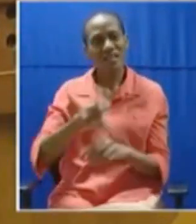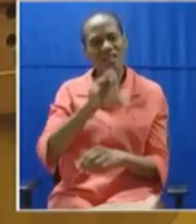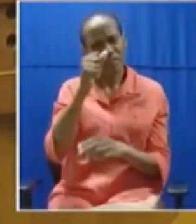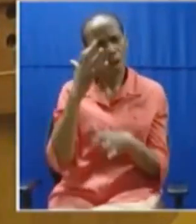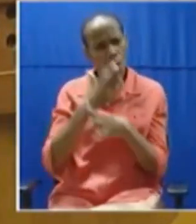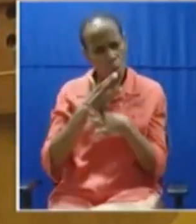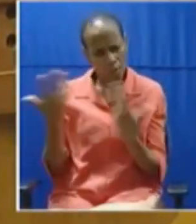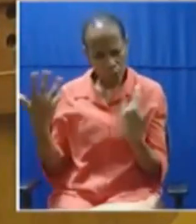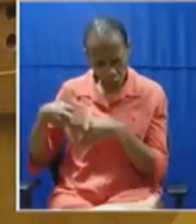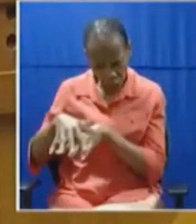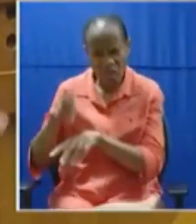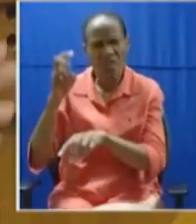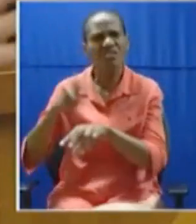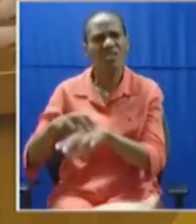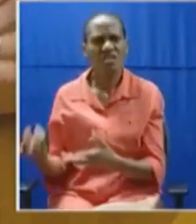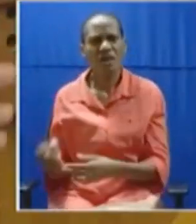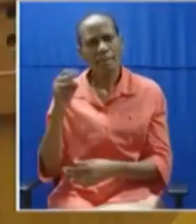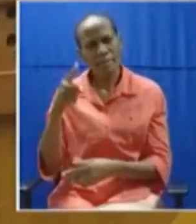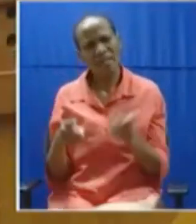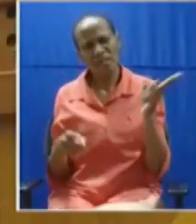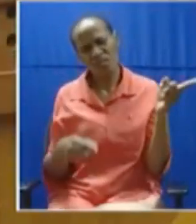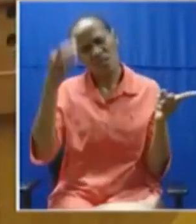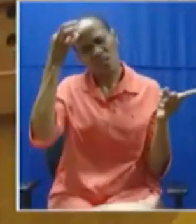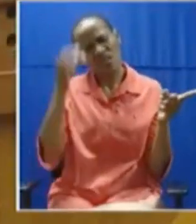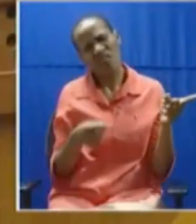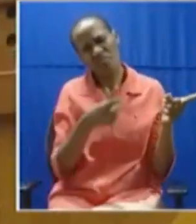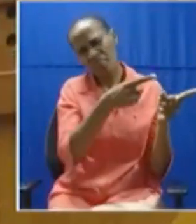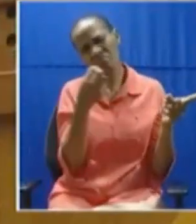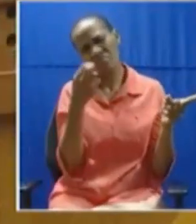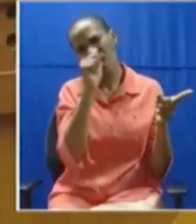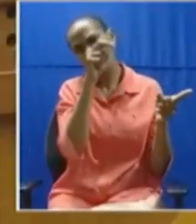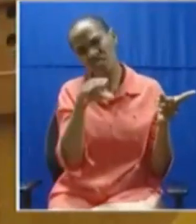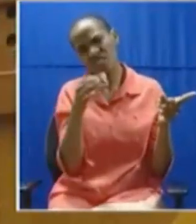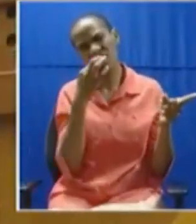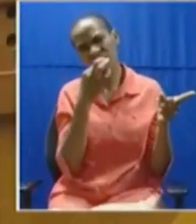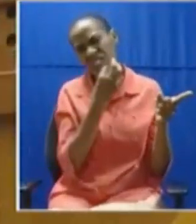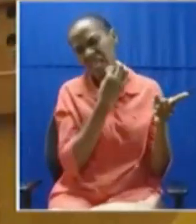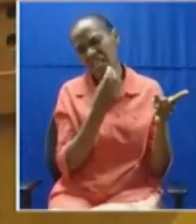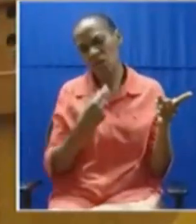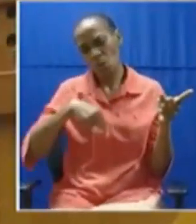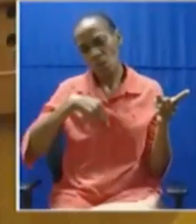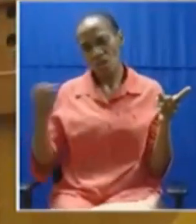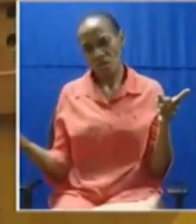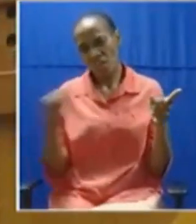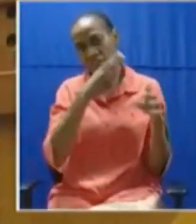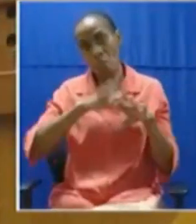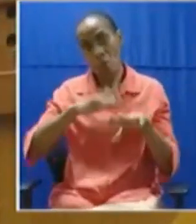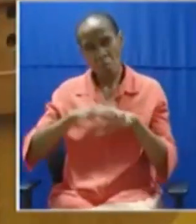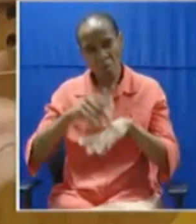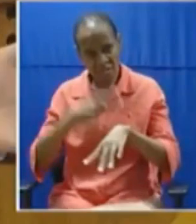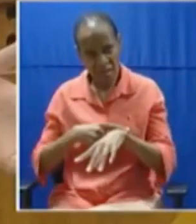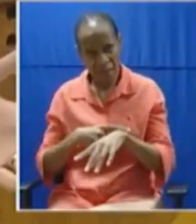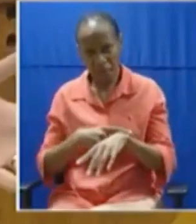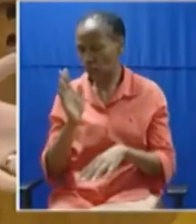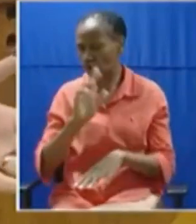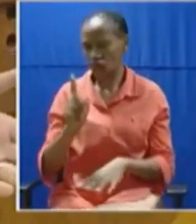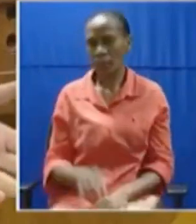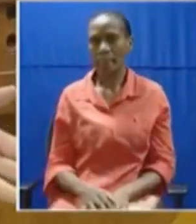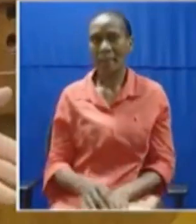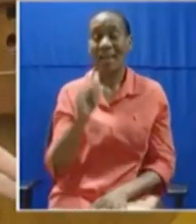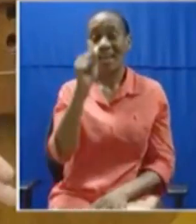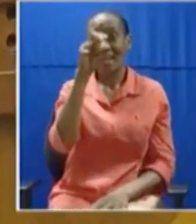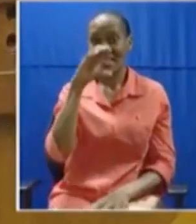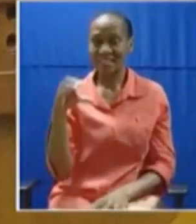than a government asking us to give it another chance to solve the problems it has caused. The ANC destroyed